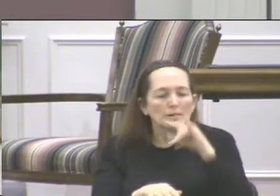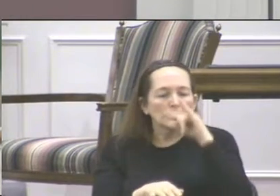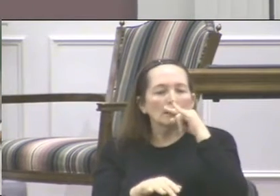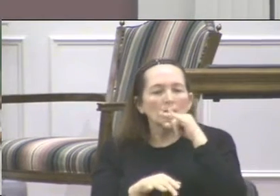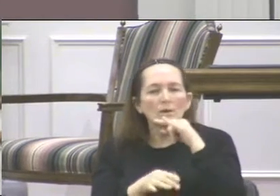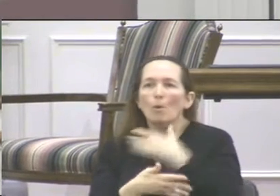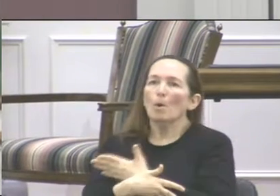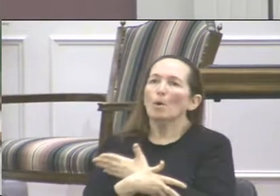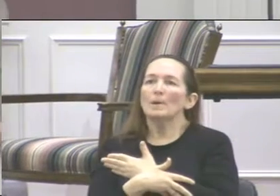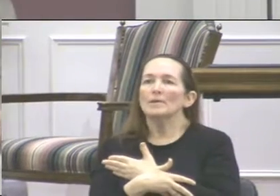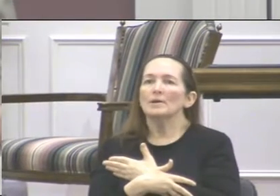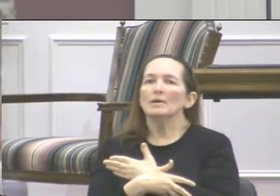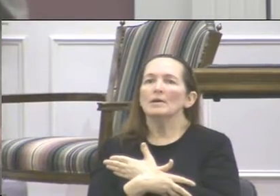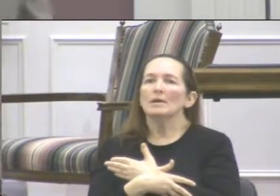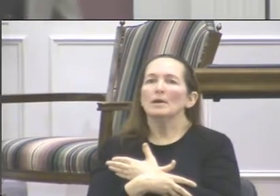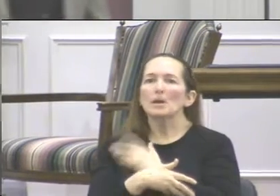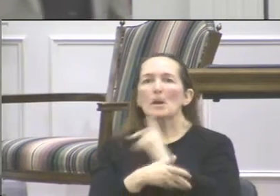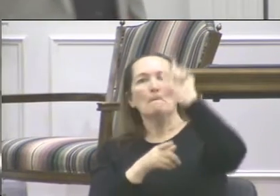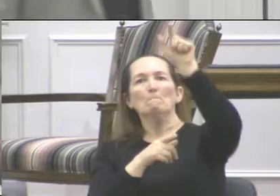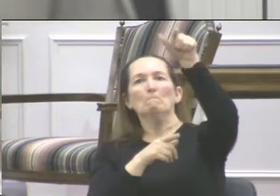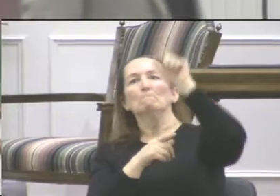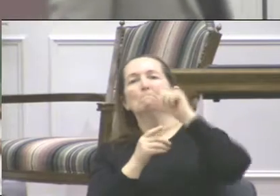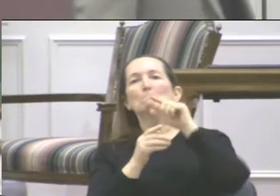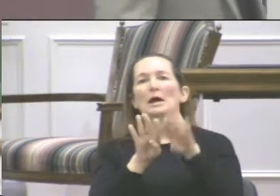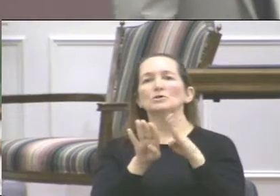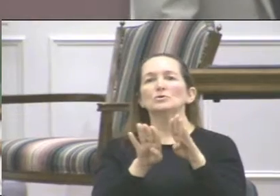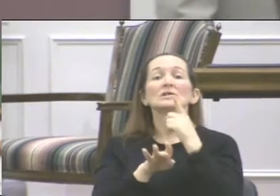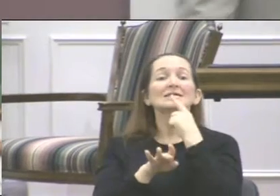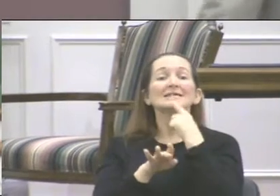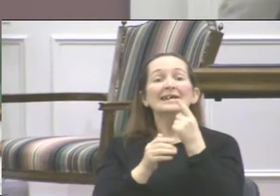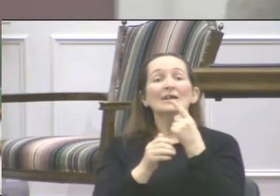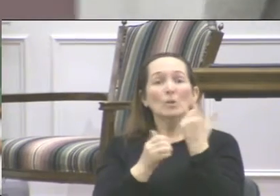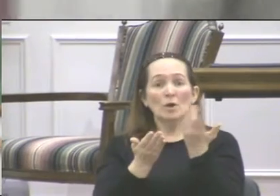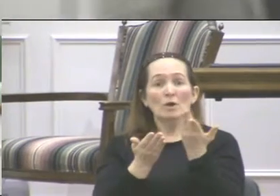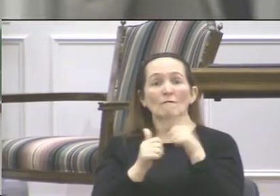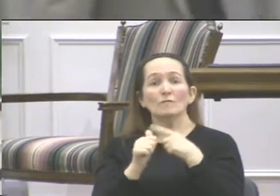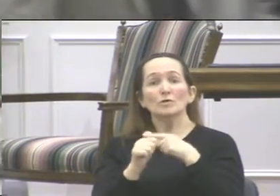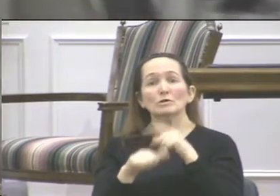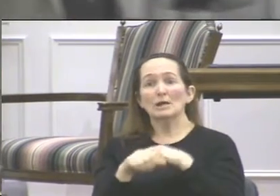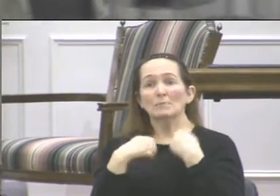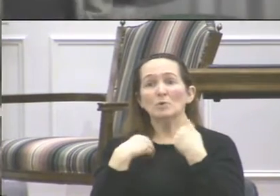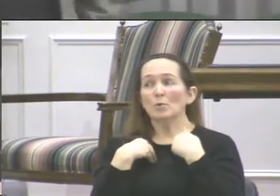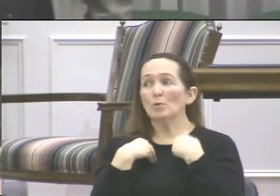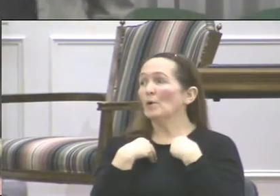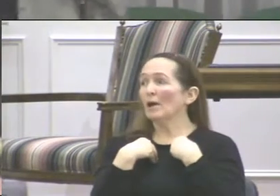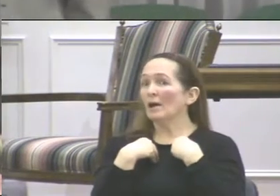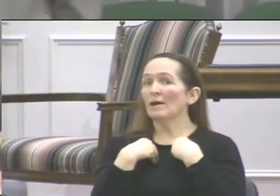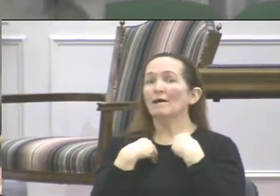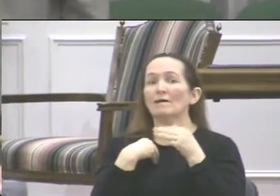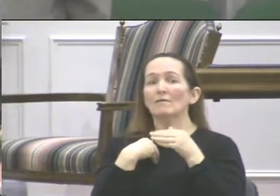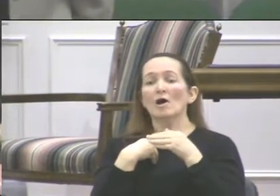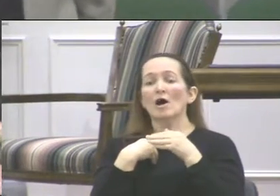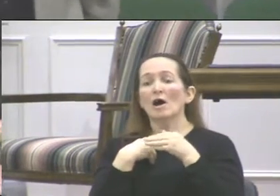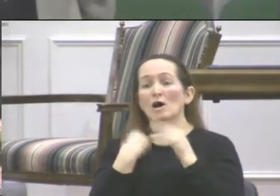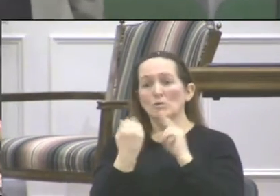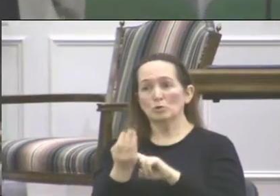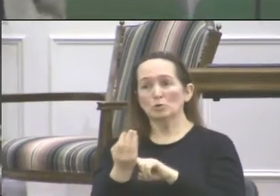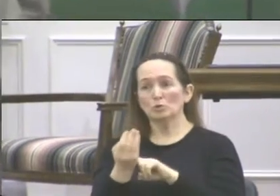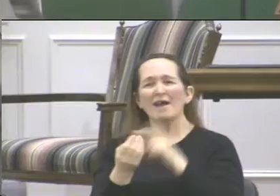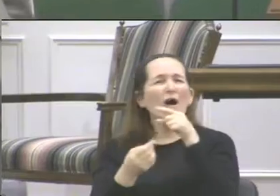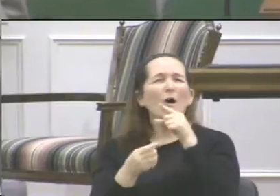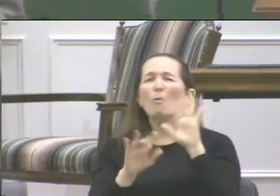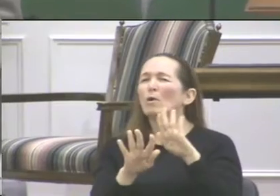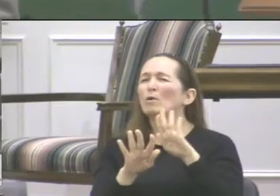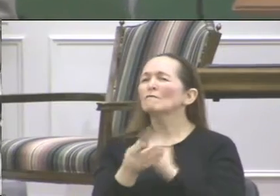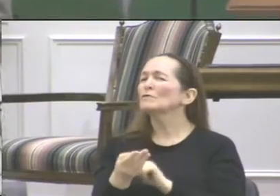They come to the back door of the sanctuary and they say, "We're here for the first time. Do you have a nursery?" "Yes, we have a wonderful nursery